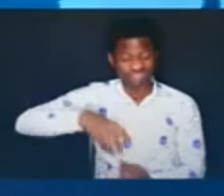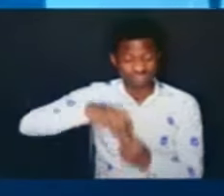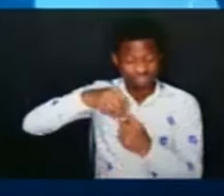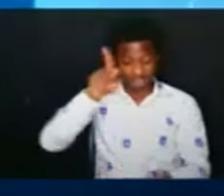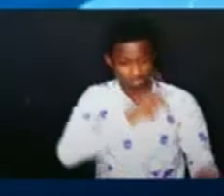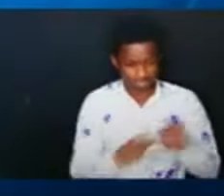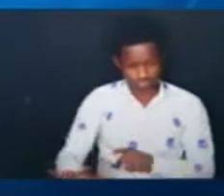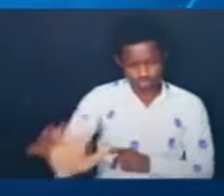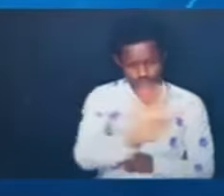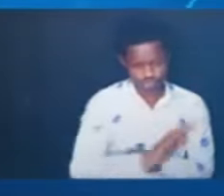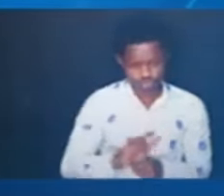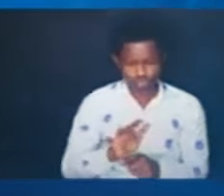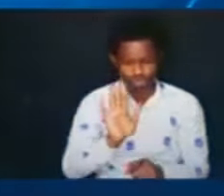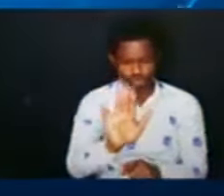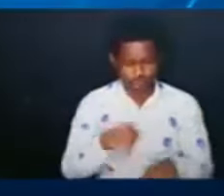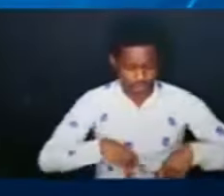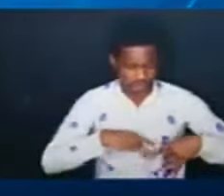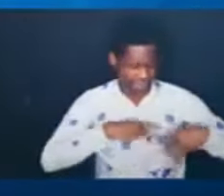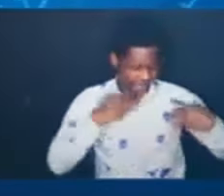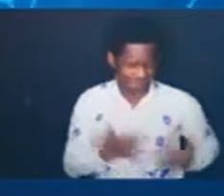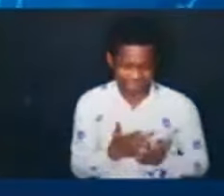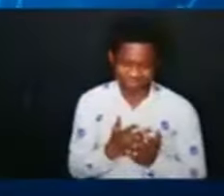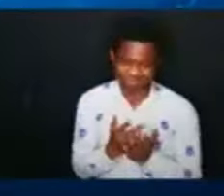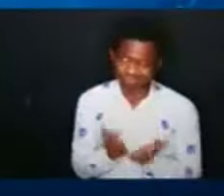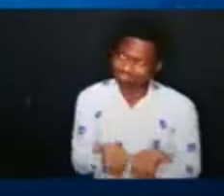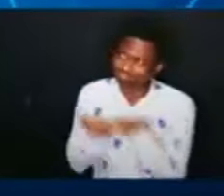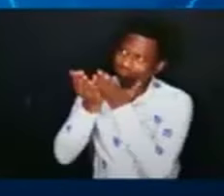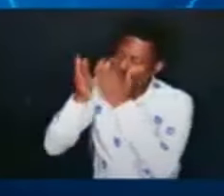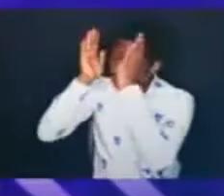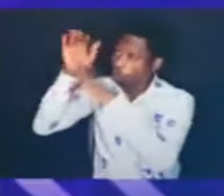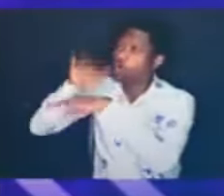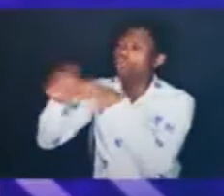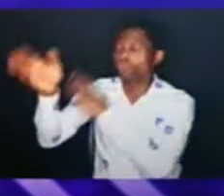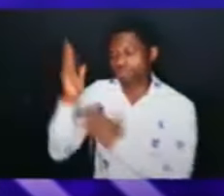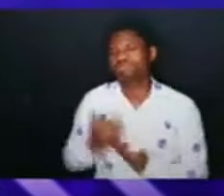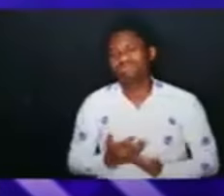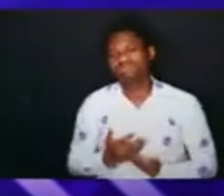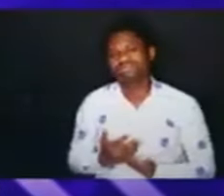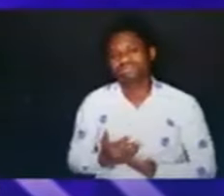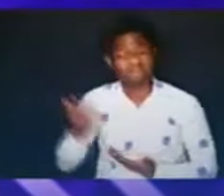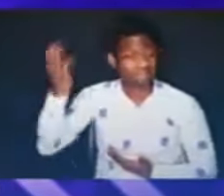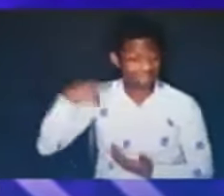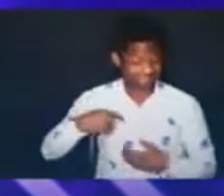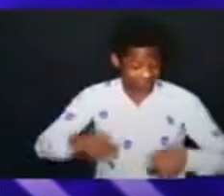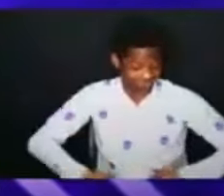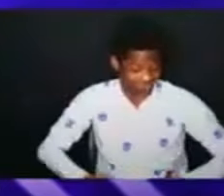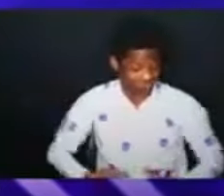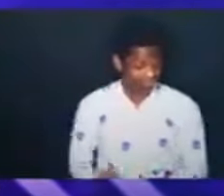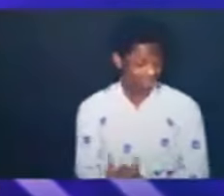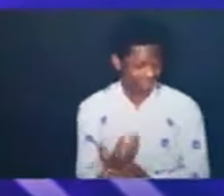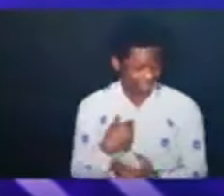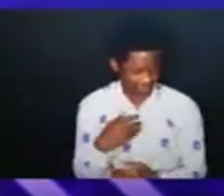their heart upon him. Now, when we were growing up, we used to sing this tree